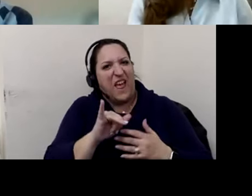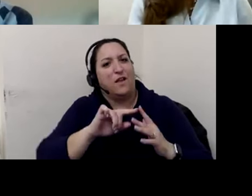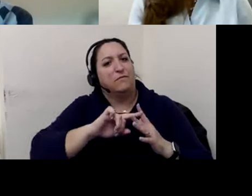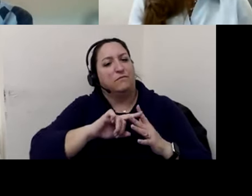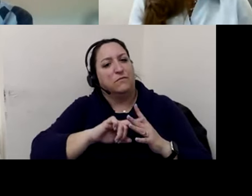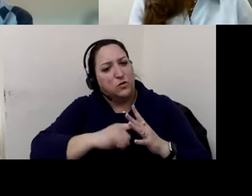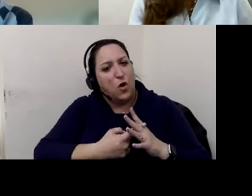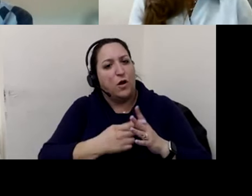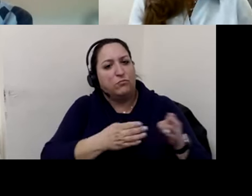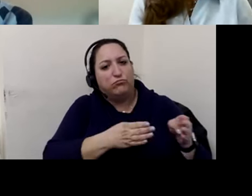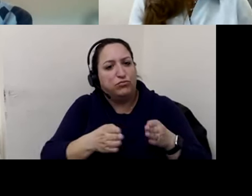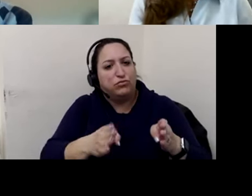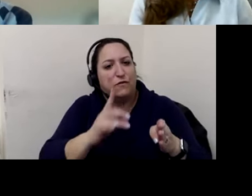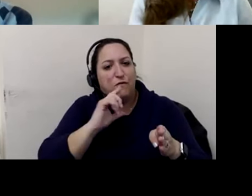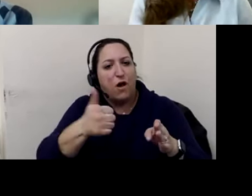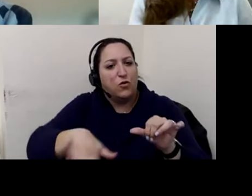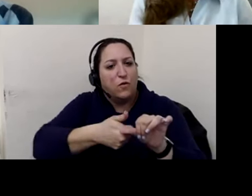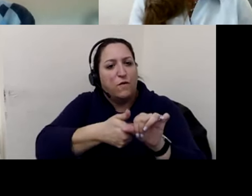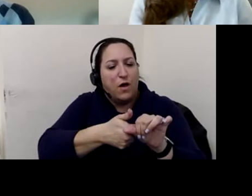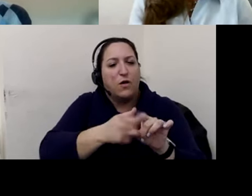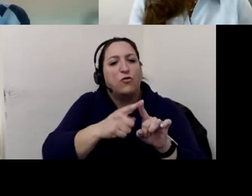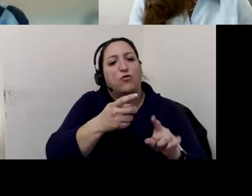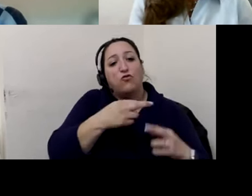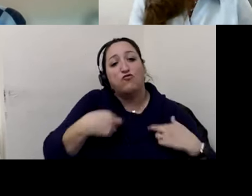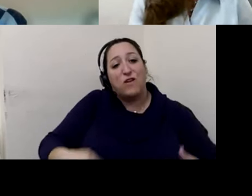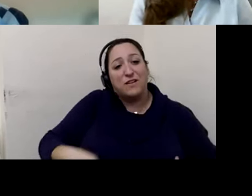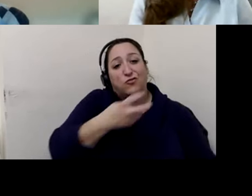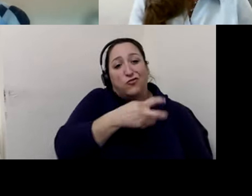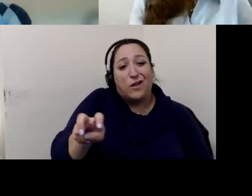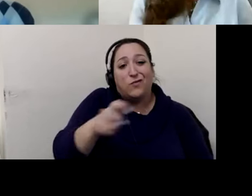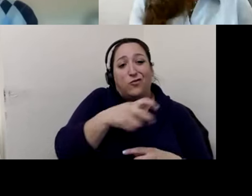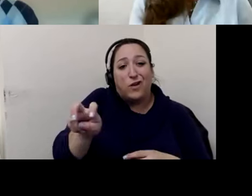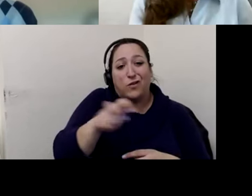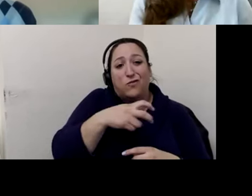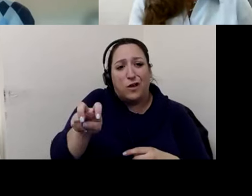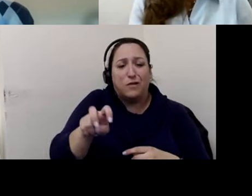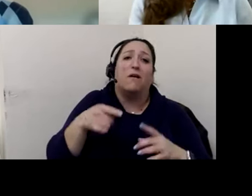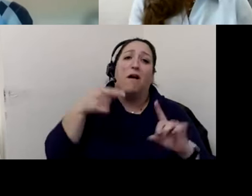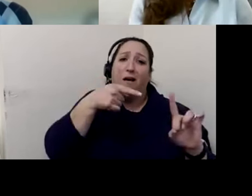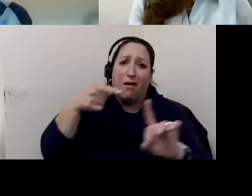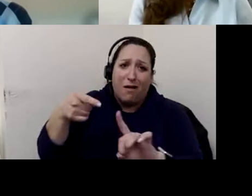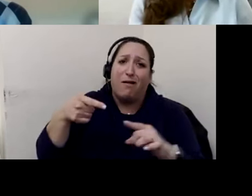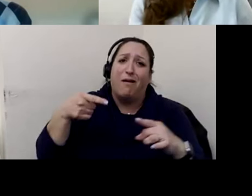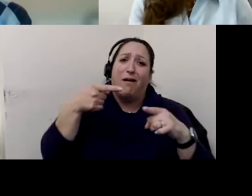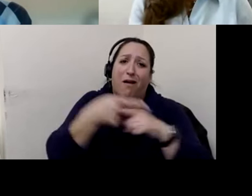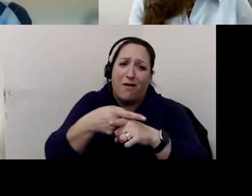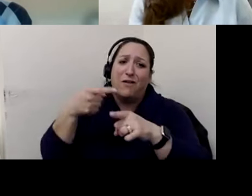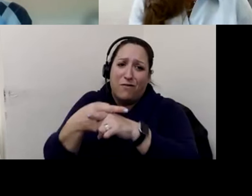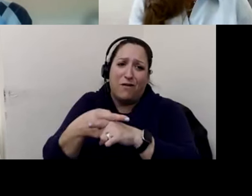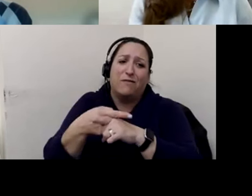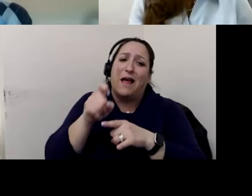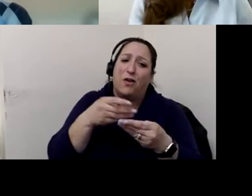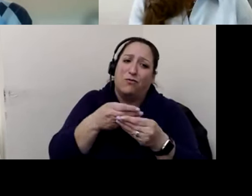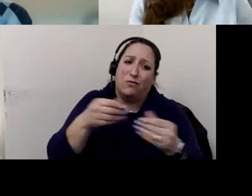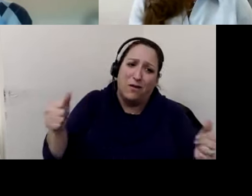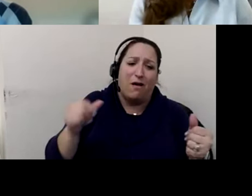others. The transfer of residents from Willowbrook was not without points of conflict, several of which had to be resolved in federal